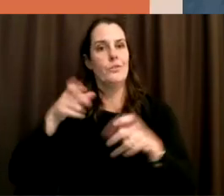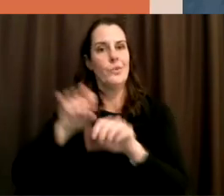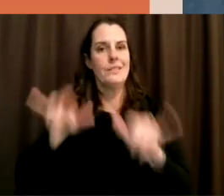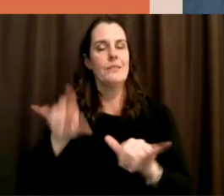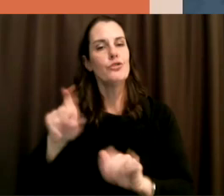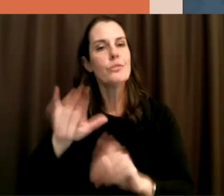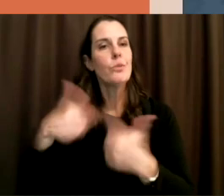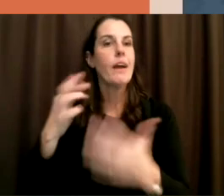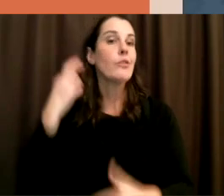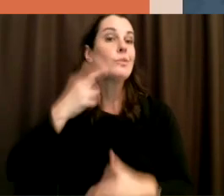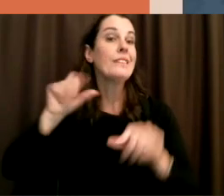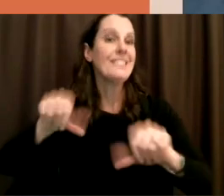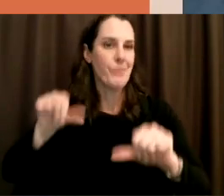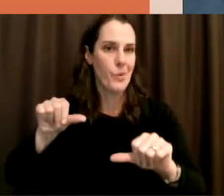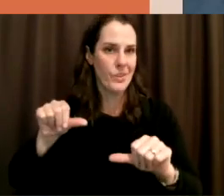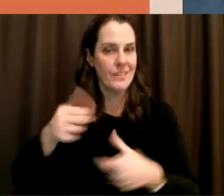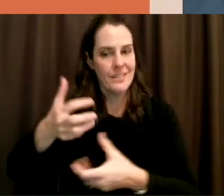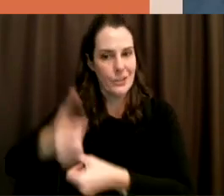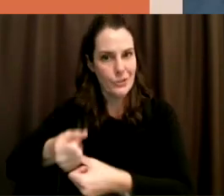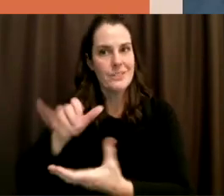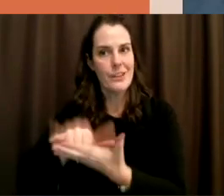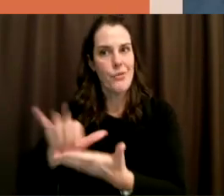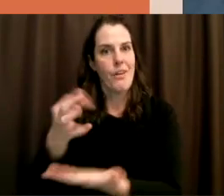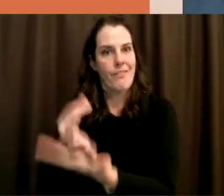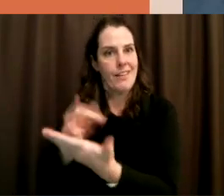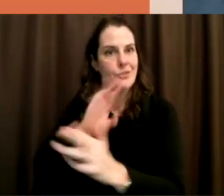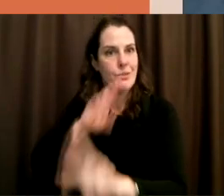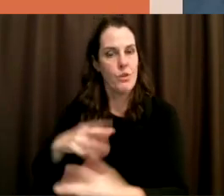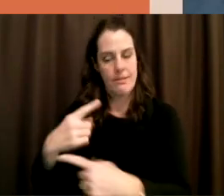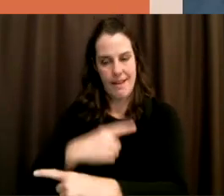provide reasonable assurance that your financial reporting is accurate.